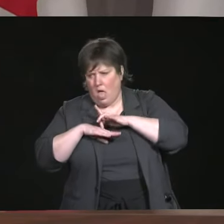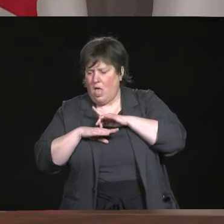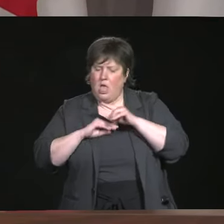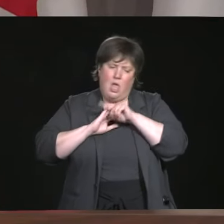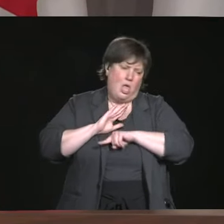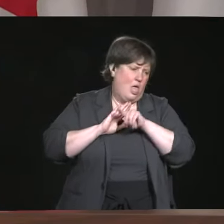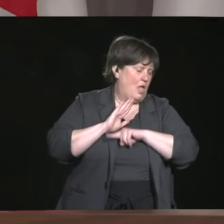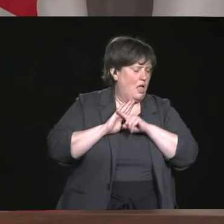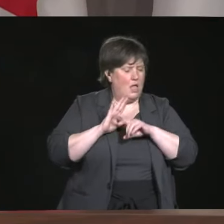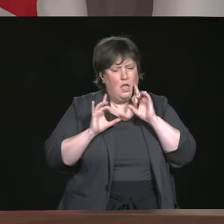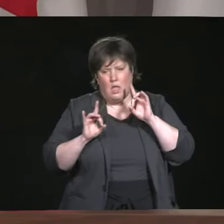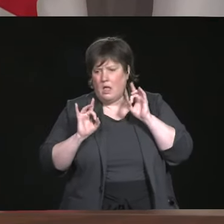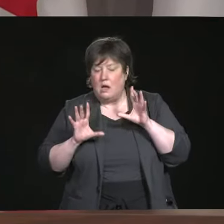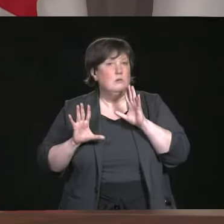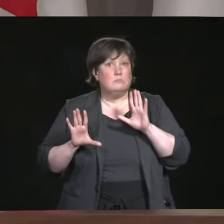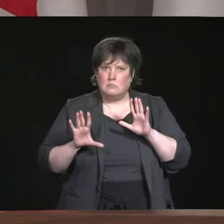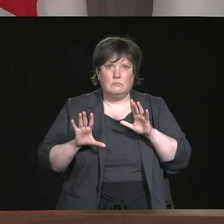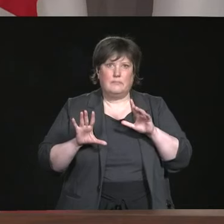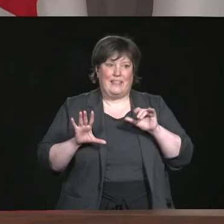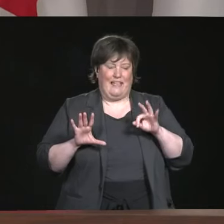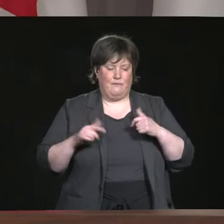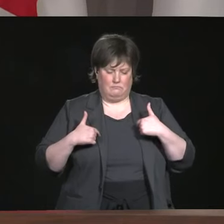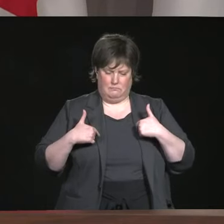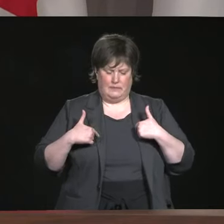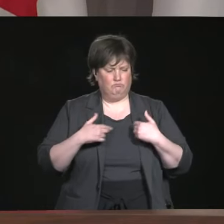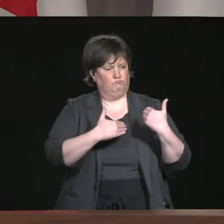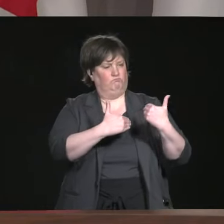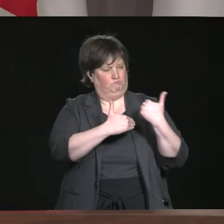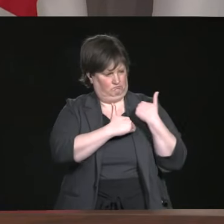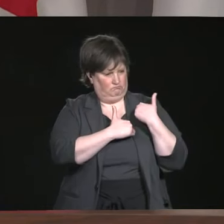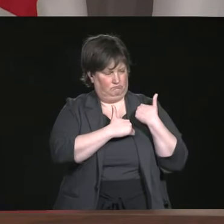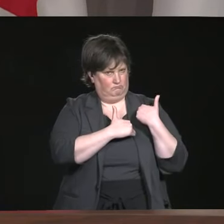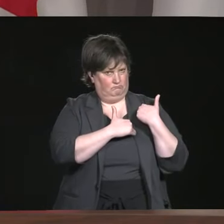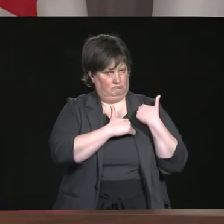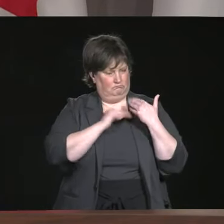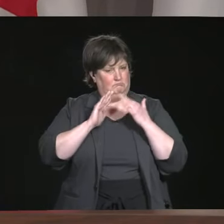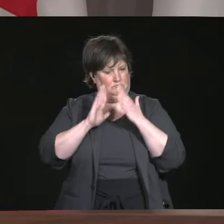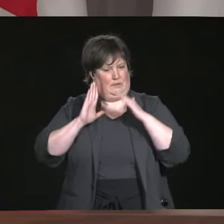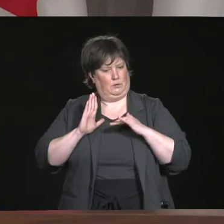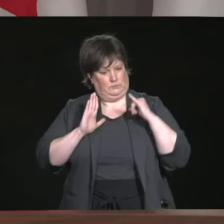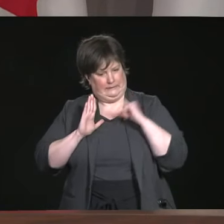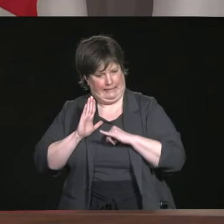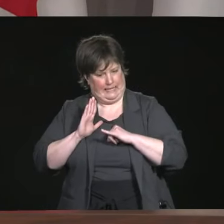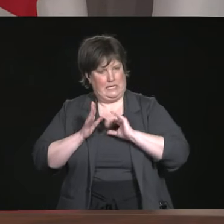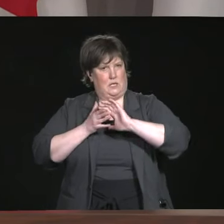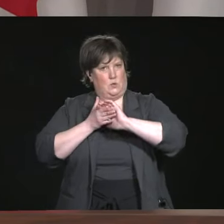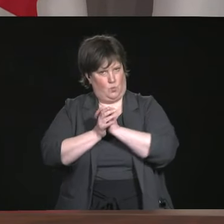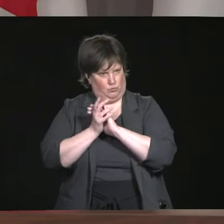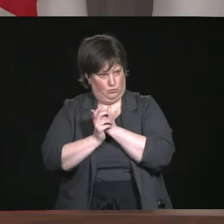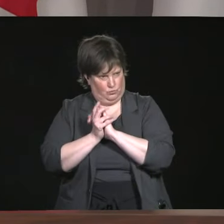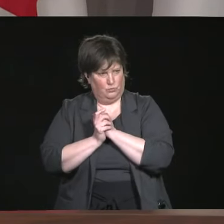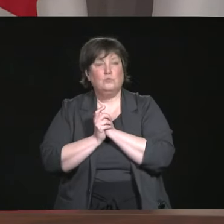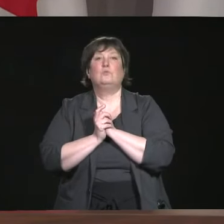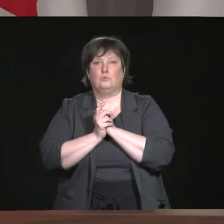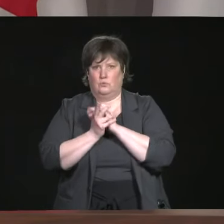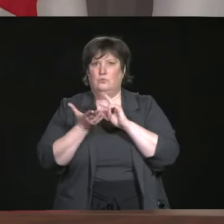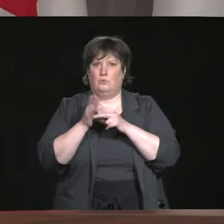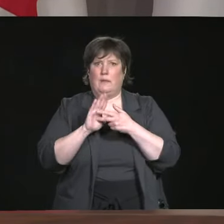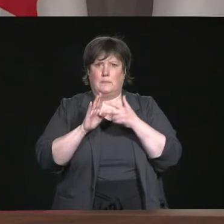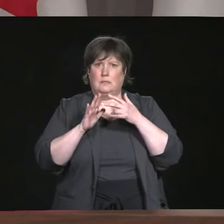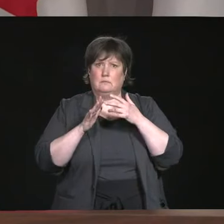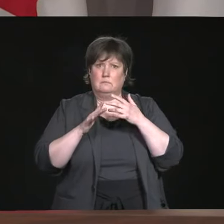actions, we can have the least bad outcome for Canada. And taking the right